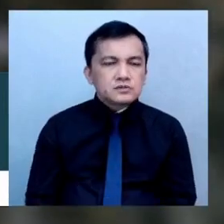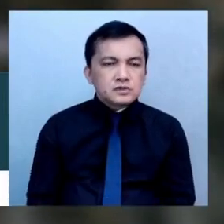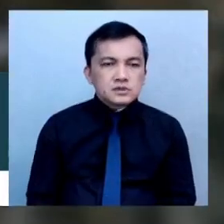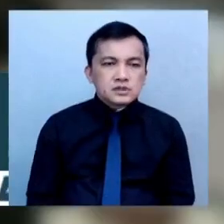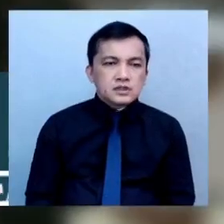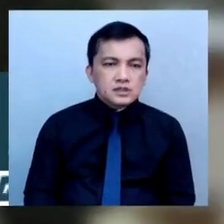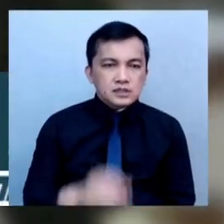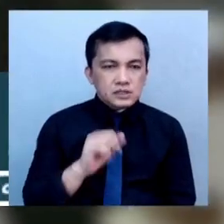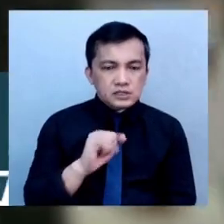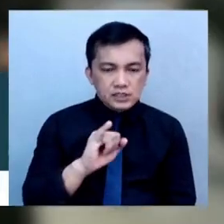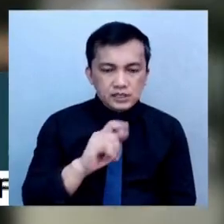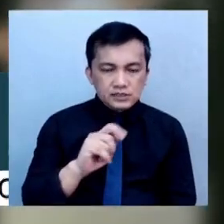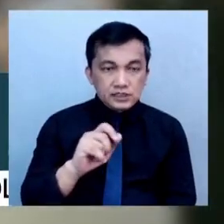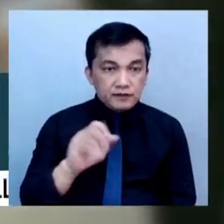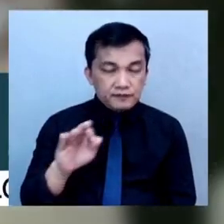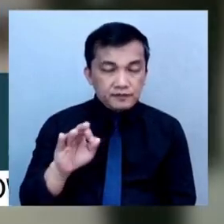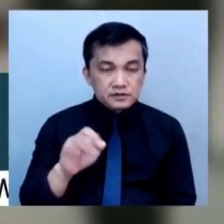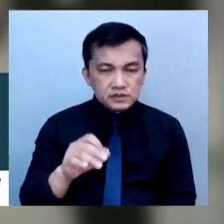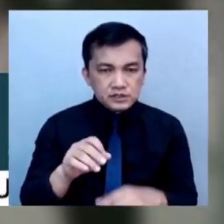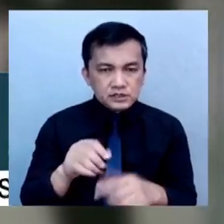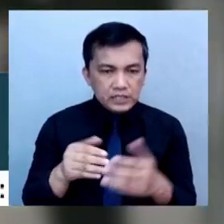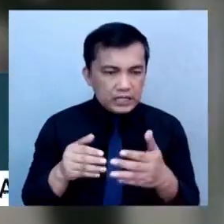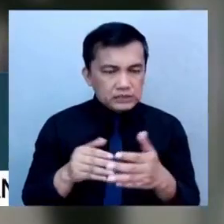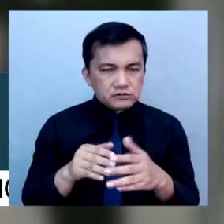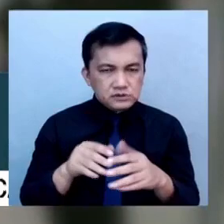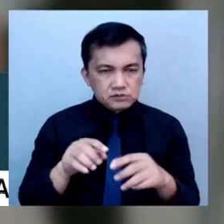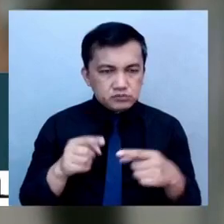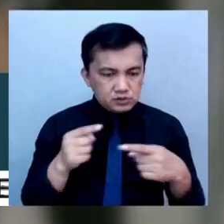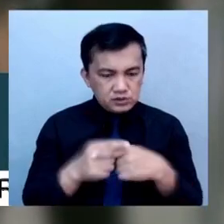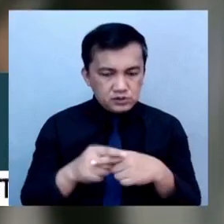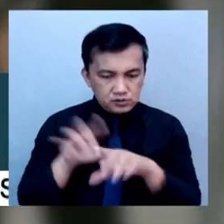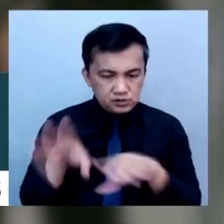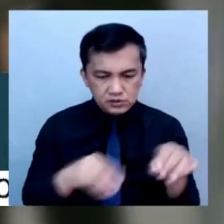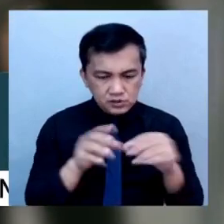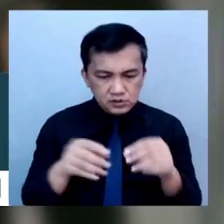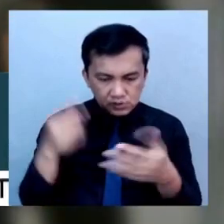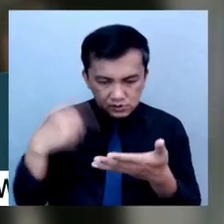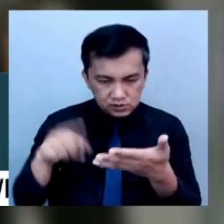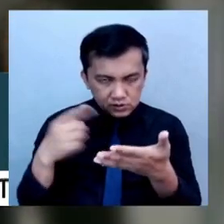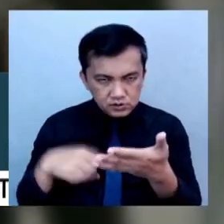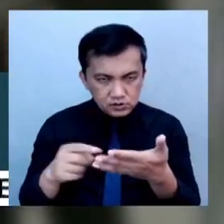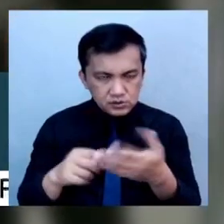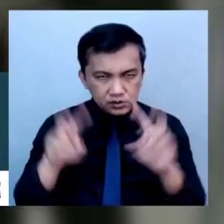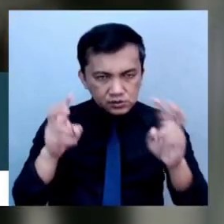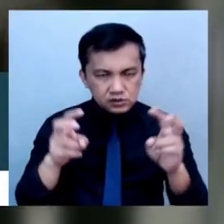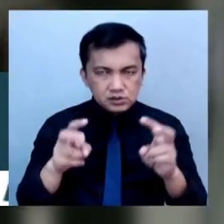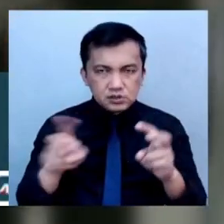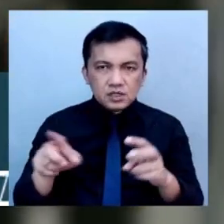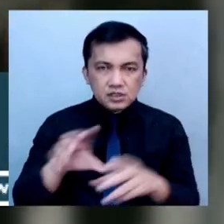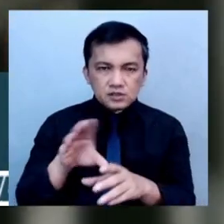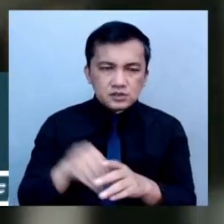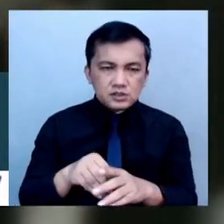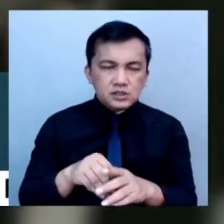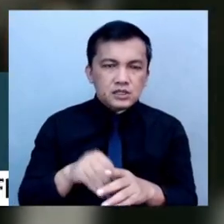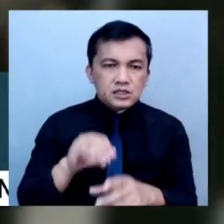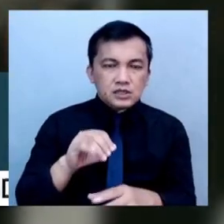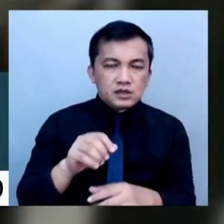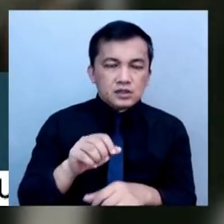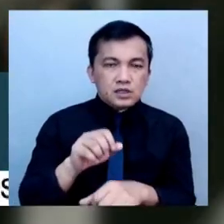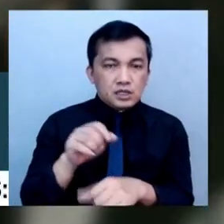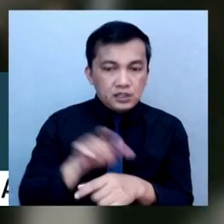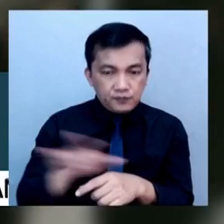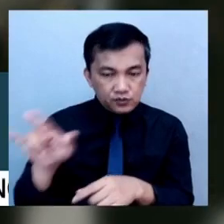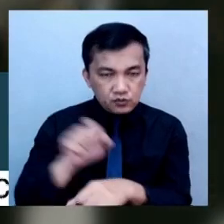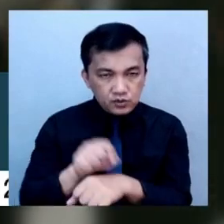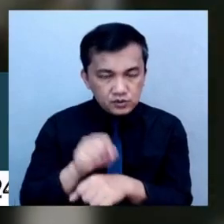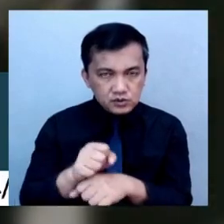Council Against Trafficking is digging deeper into the incident. It's the latest controversy involving airport personnel at the Naia. In the past,